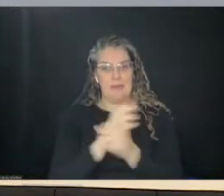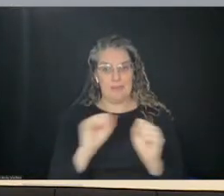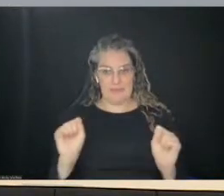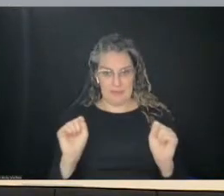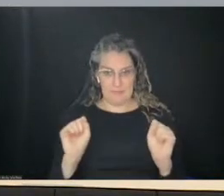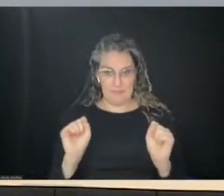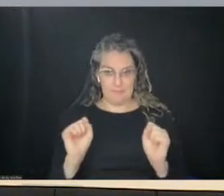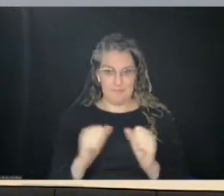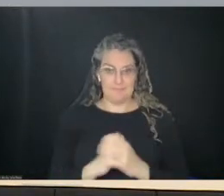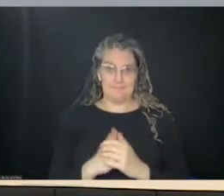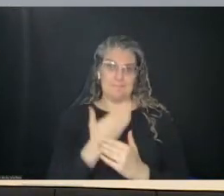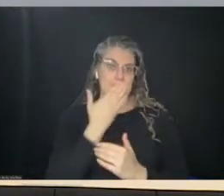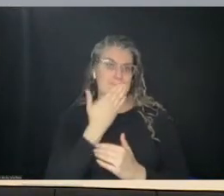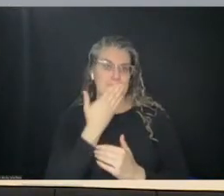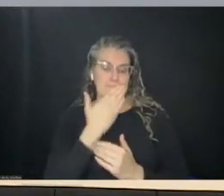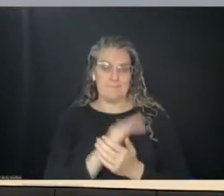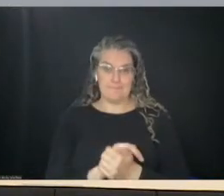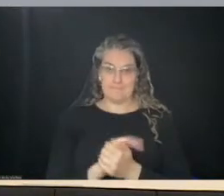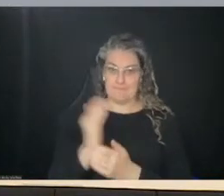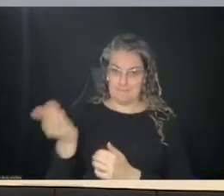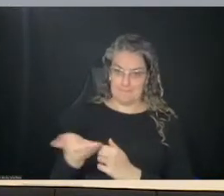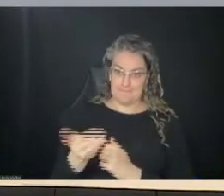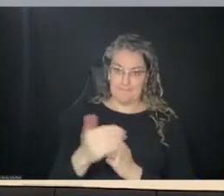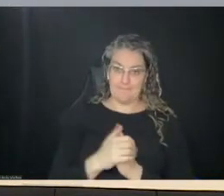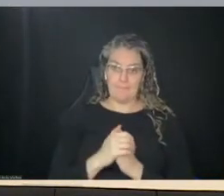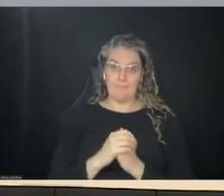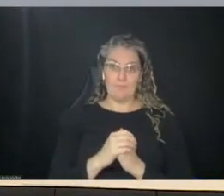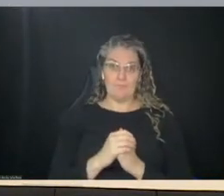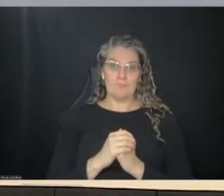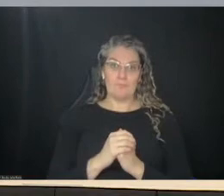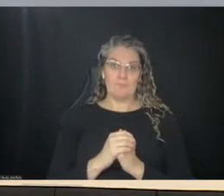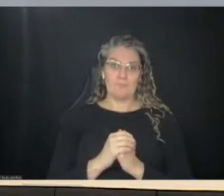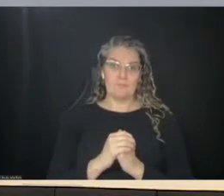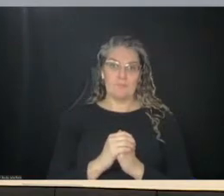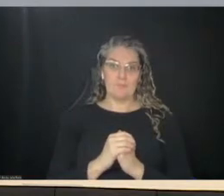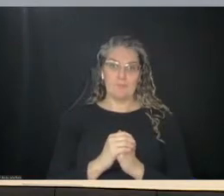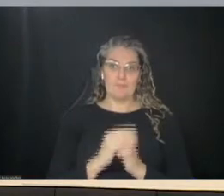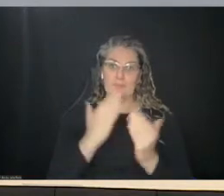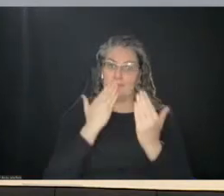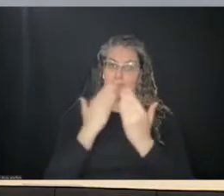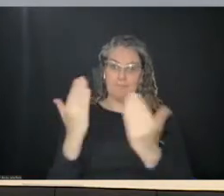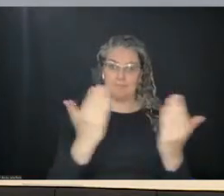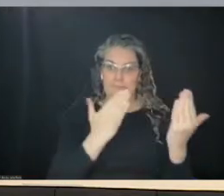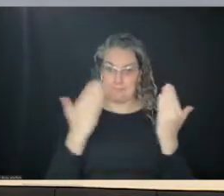Okay, thank you very much. Okay, thank you very much.